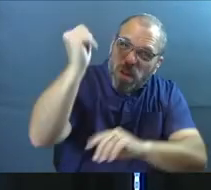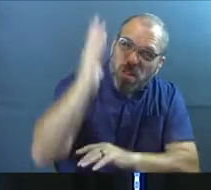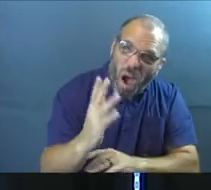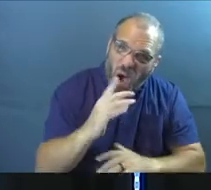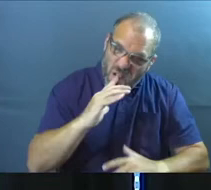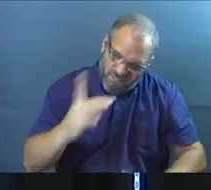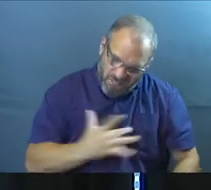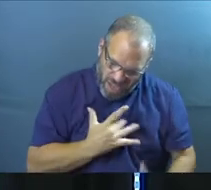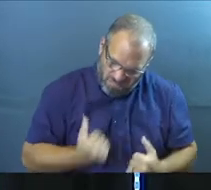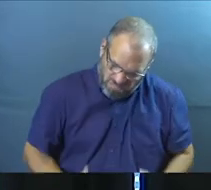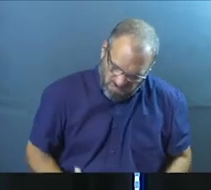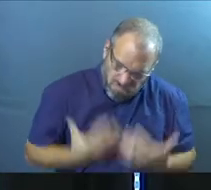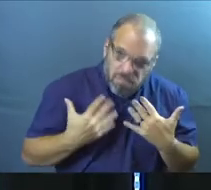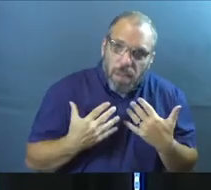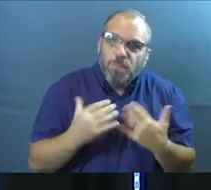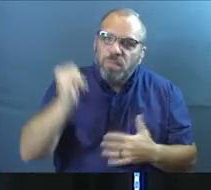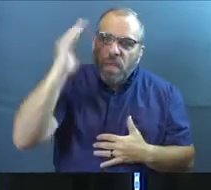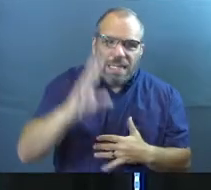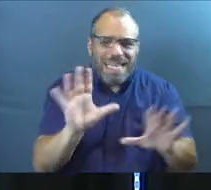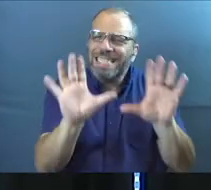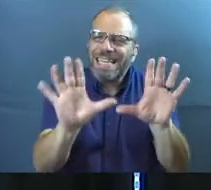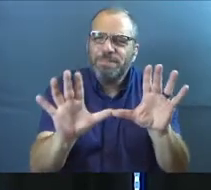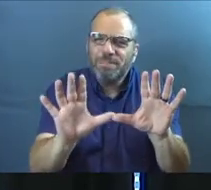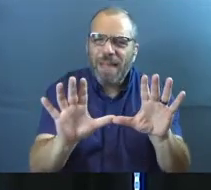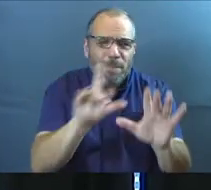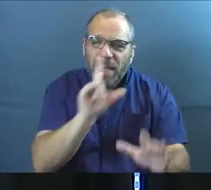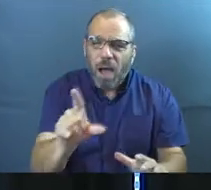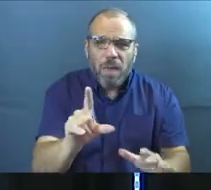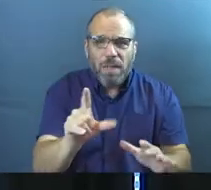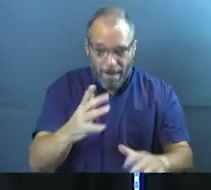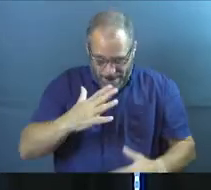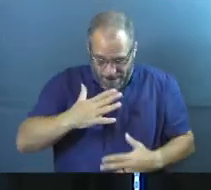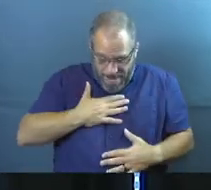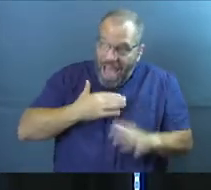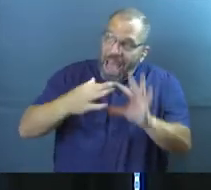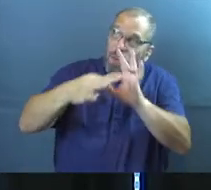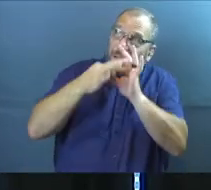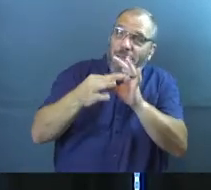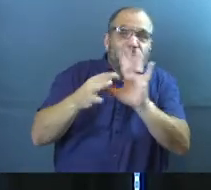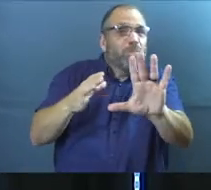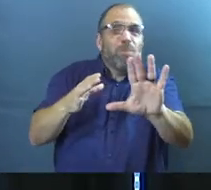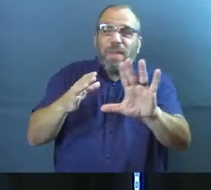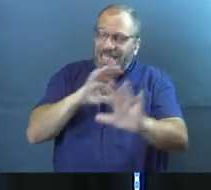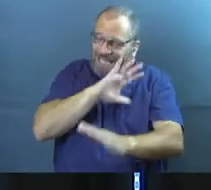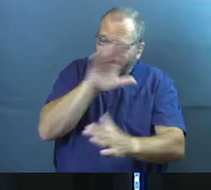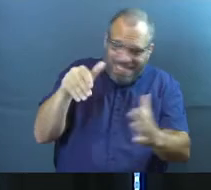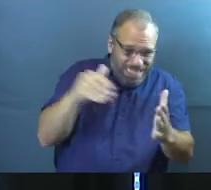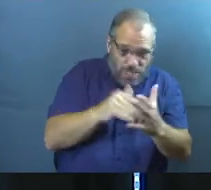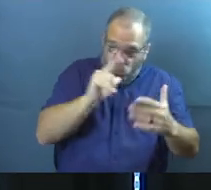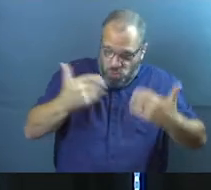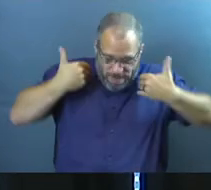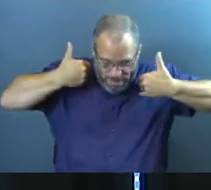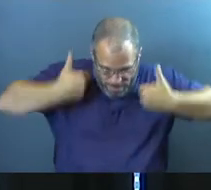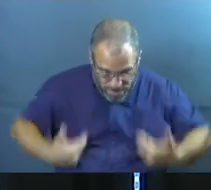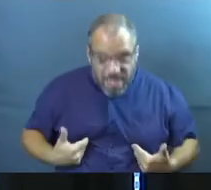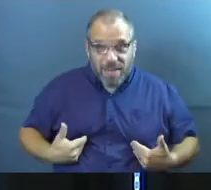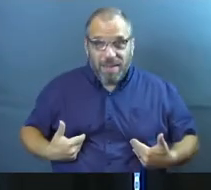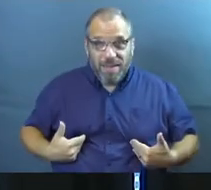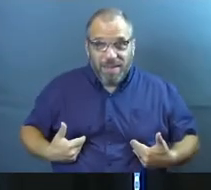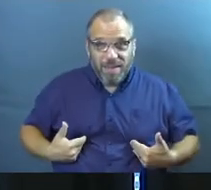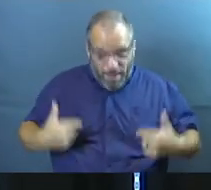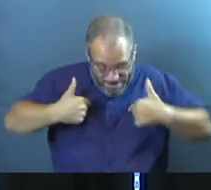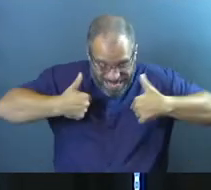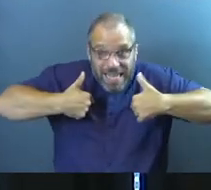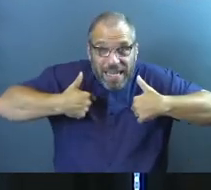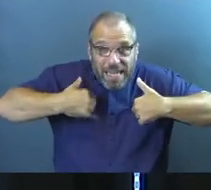a fire in their life. And guys, I'll just be real with you. My own relationship with God, this is the center of who I am. This is the center